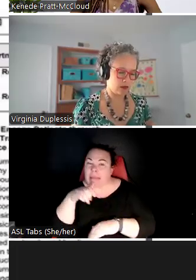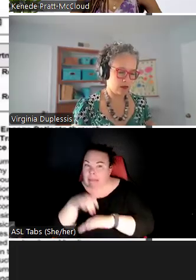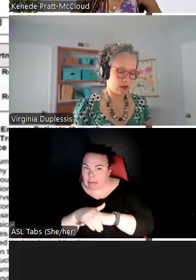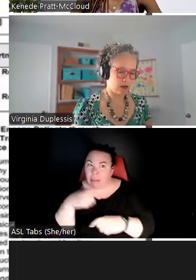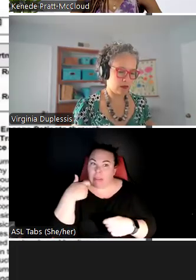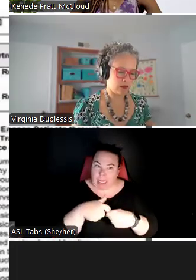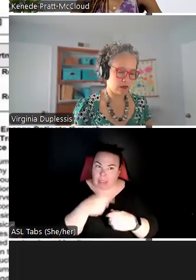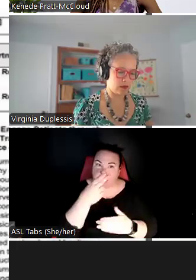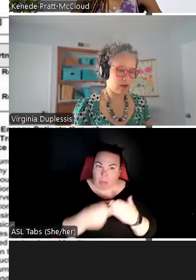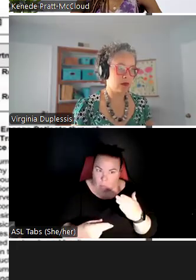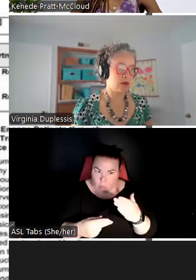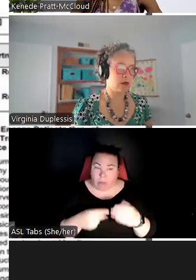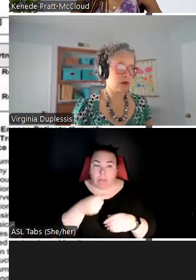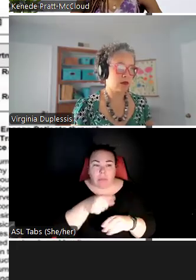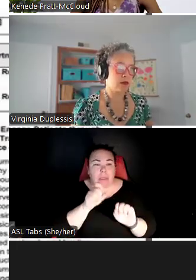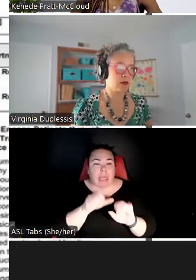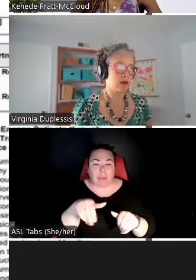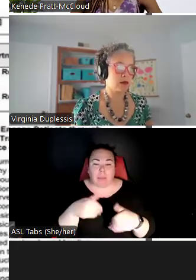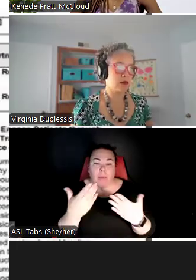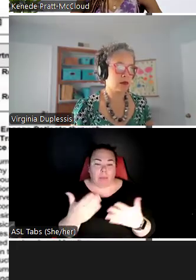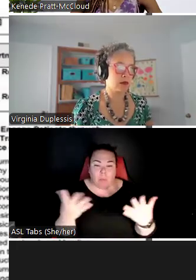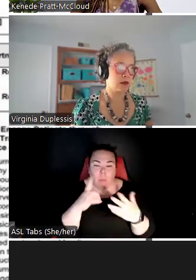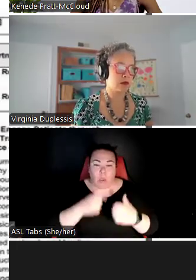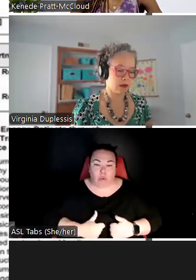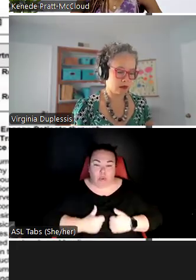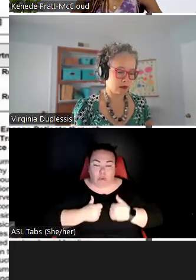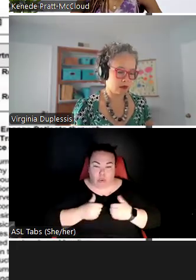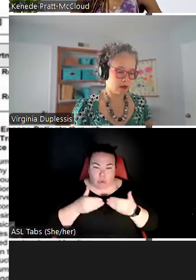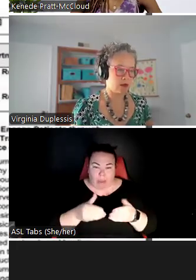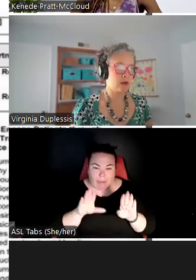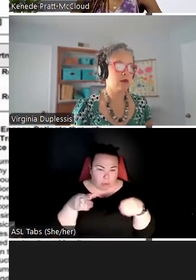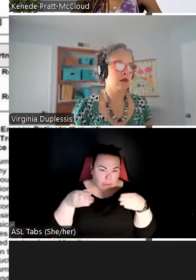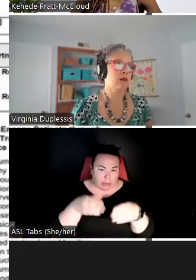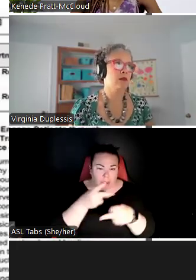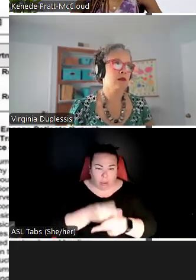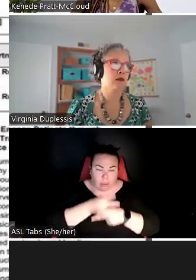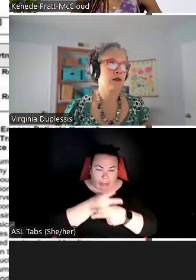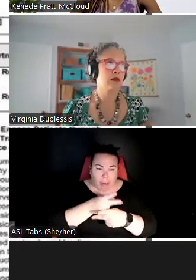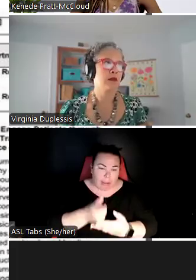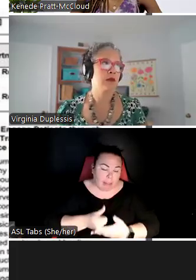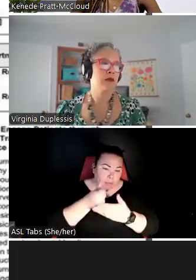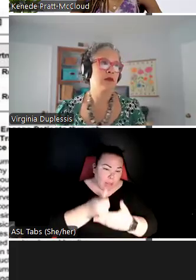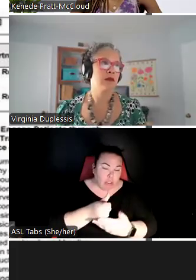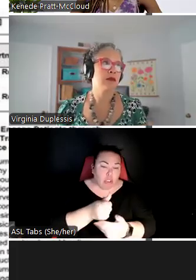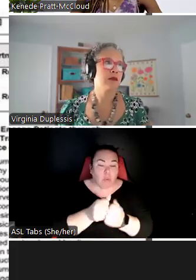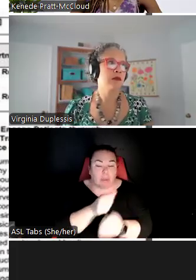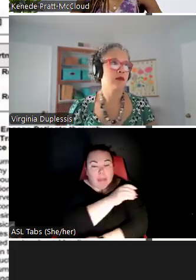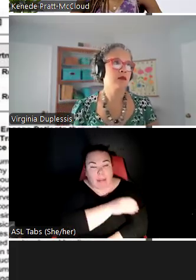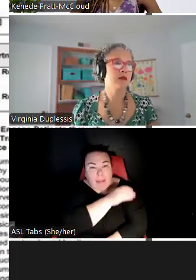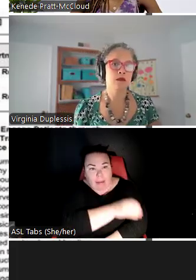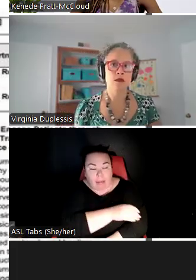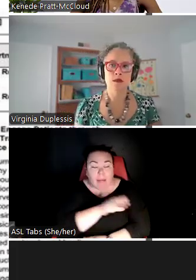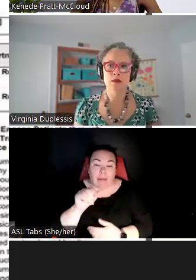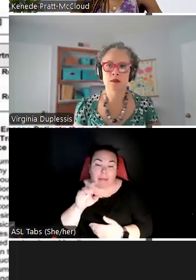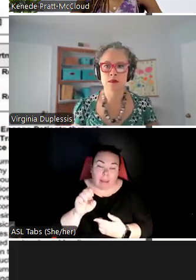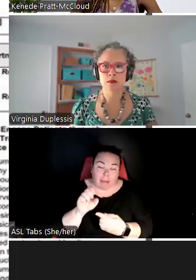to provide survivor-centered care, intervention with clinical and case management services, and formalize ways to connect patients